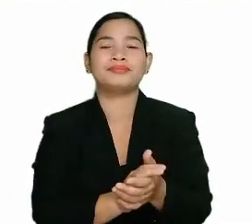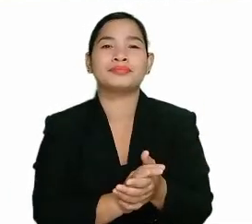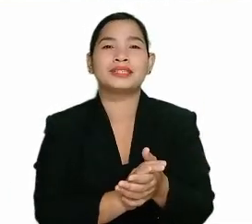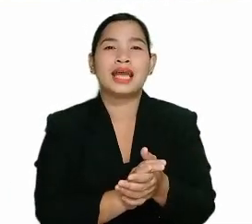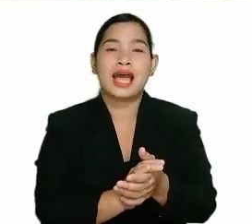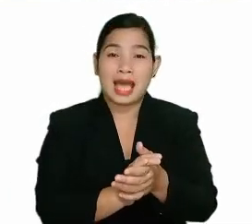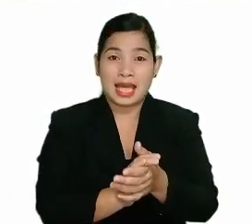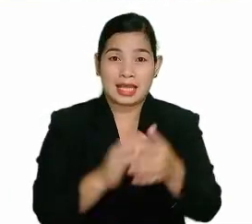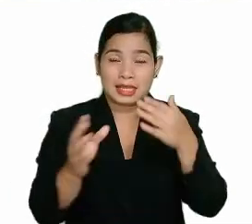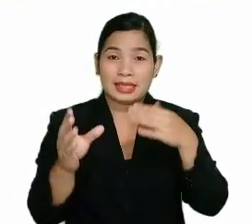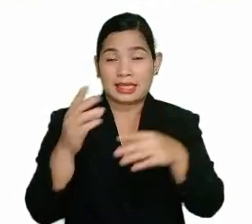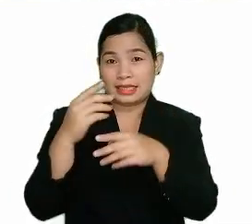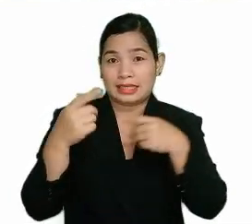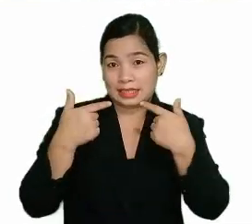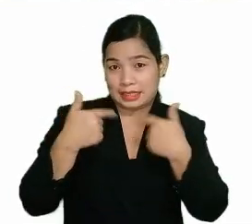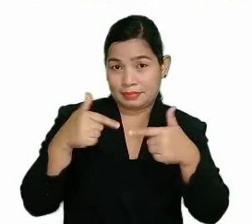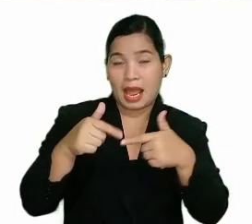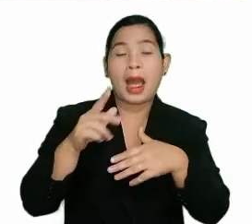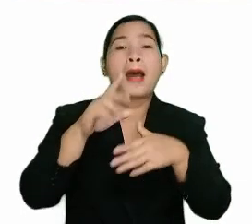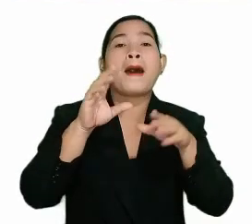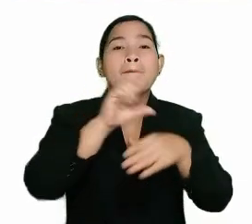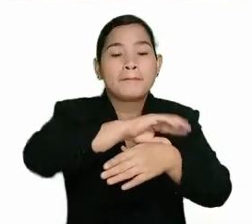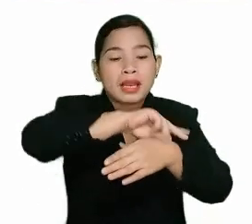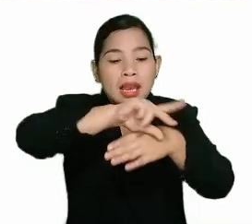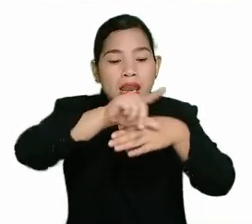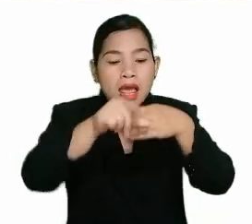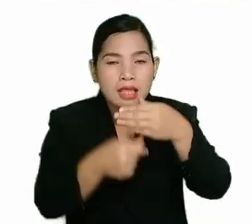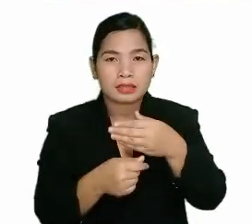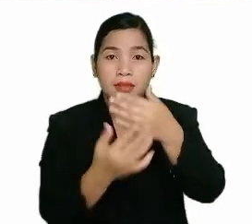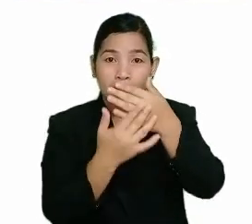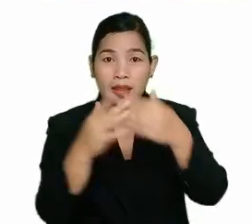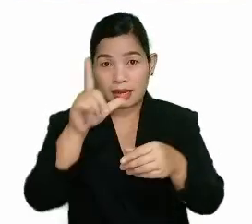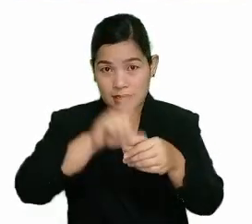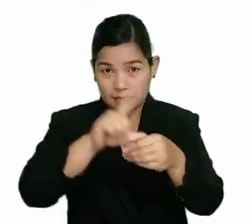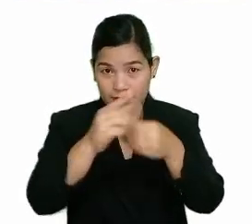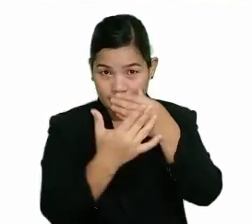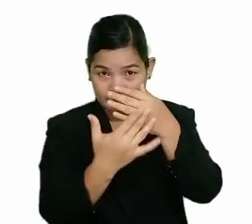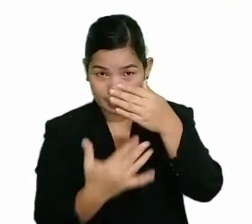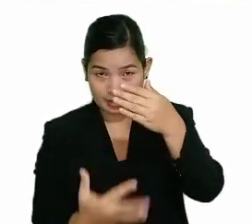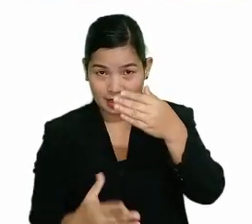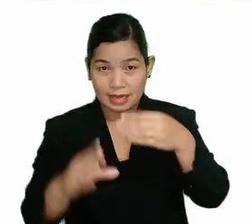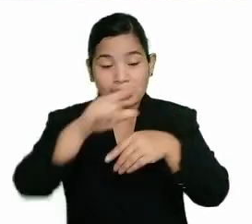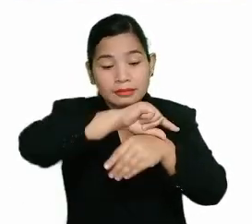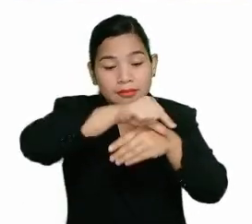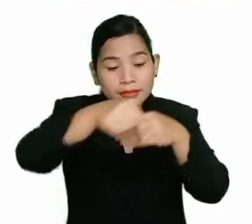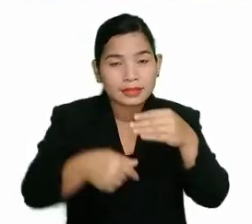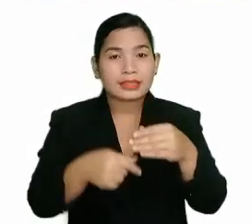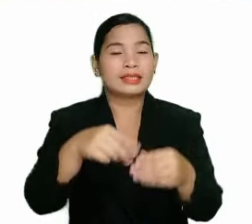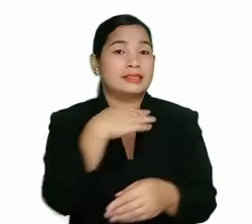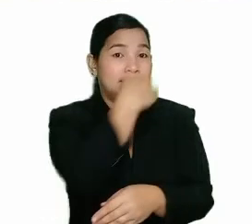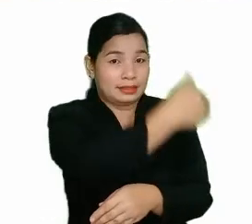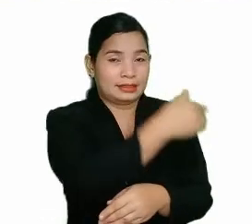as the gatekeeper of the cell, acts like a barrier that allows the entry of